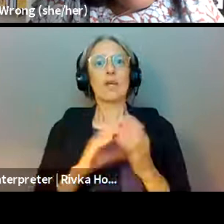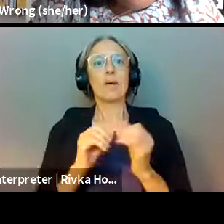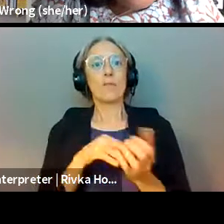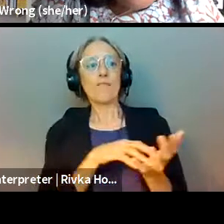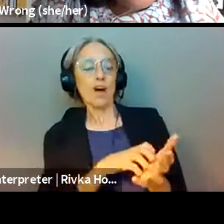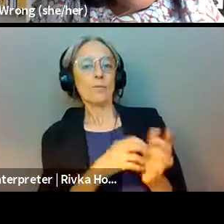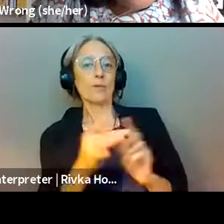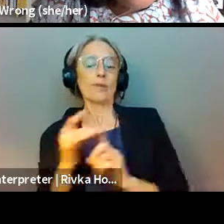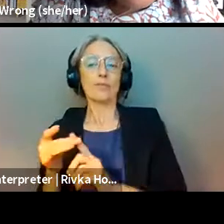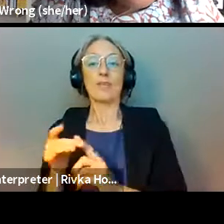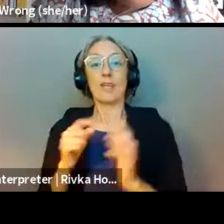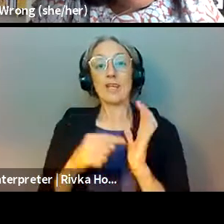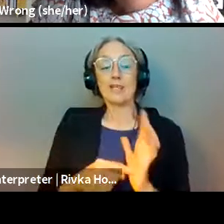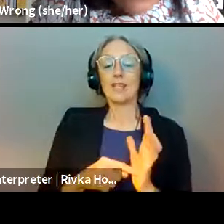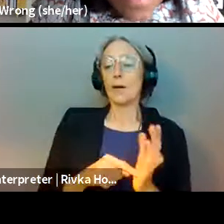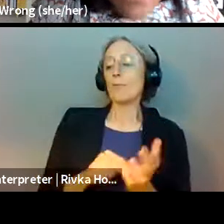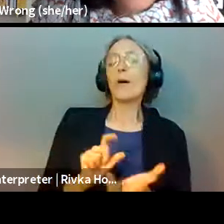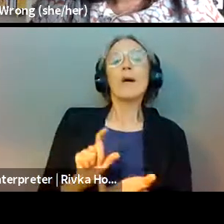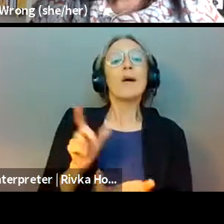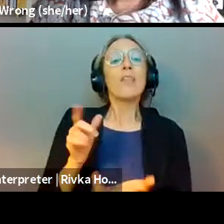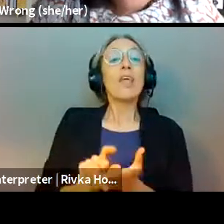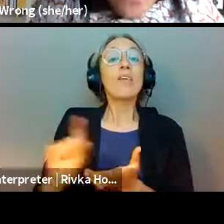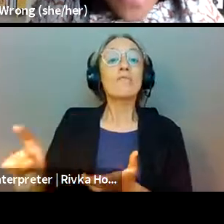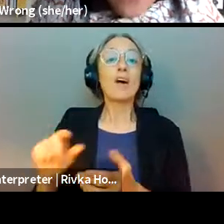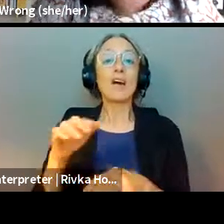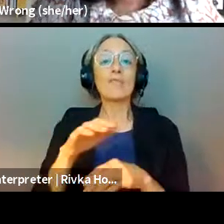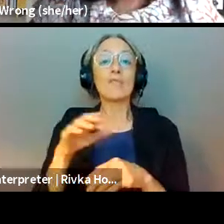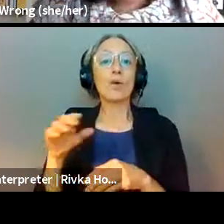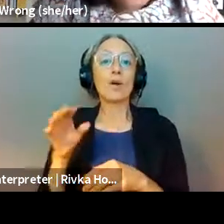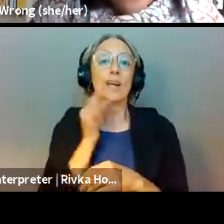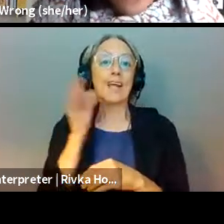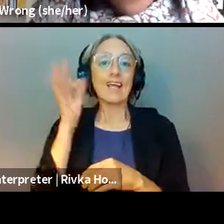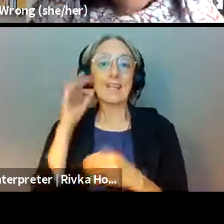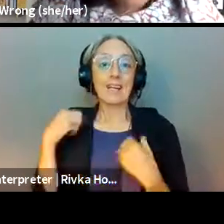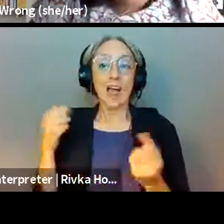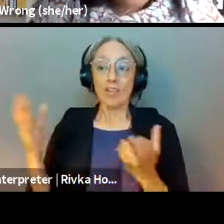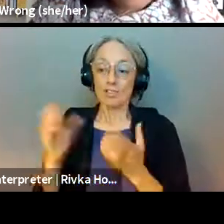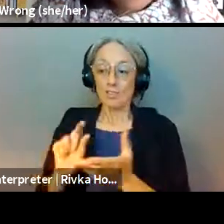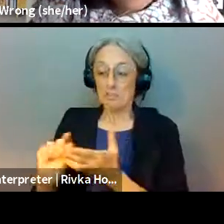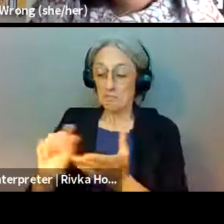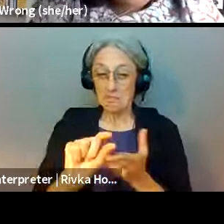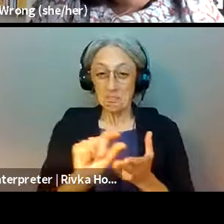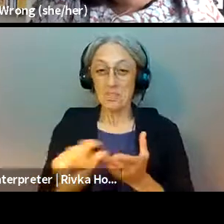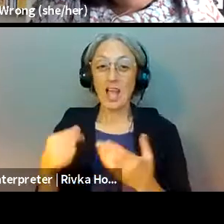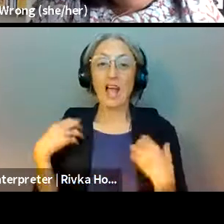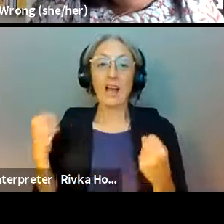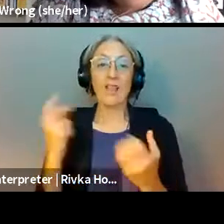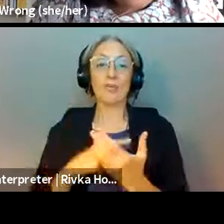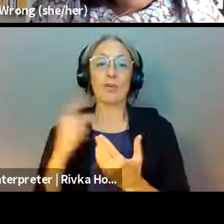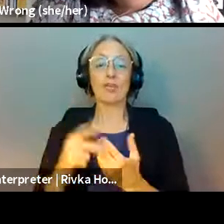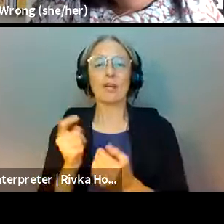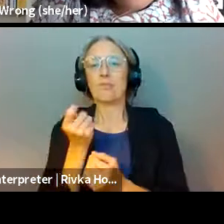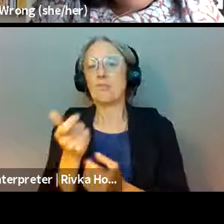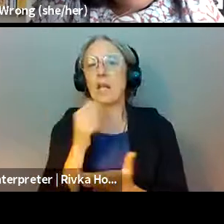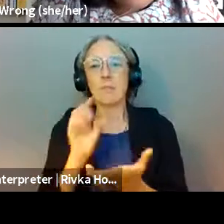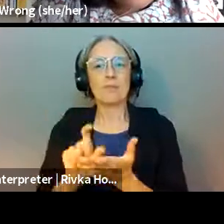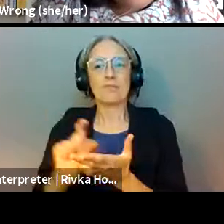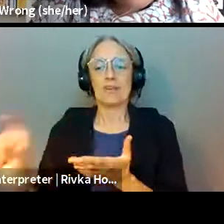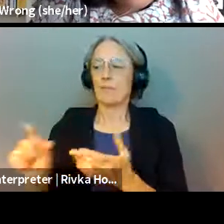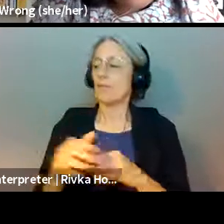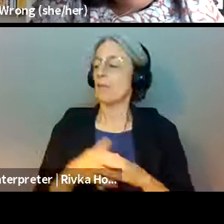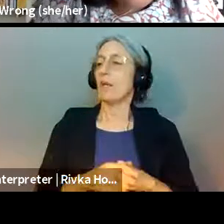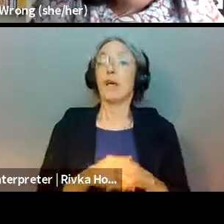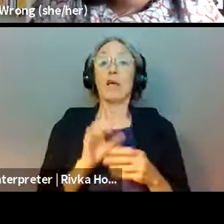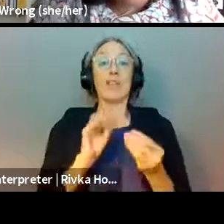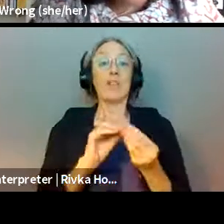pathetic funding of Indian health services and urban Indian health programs. While the number changes based on the annual budget,